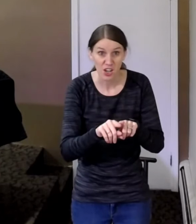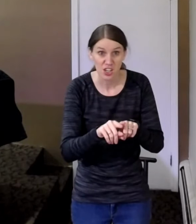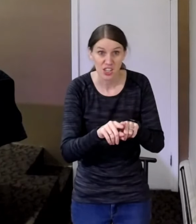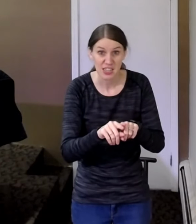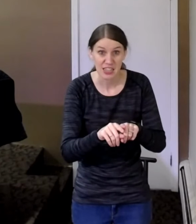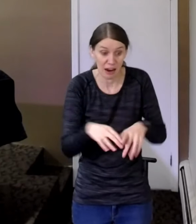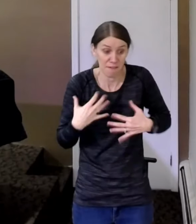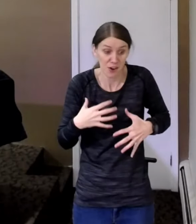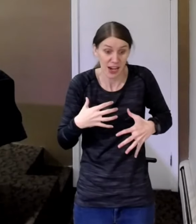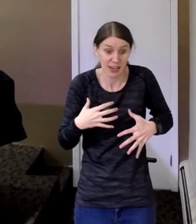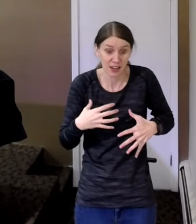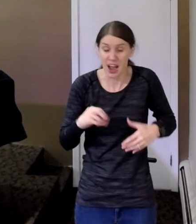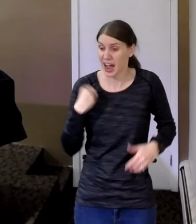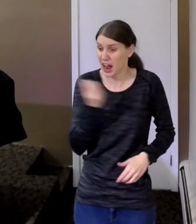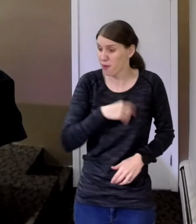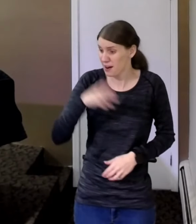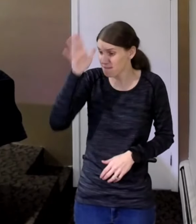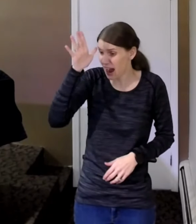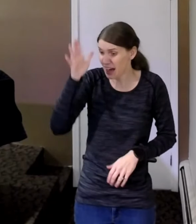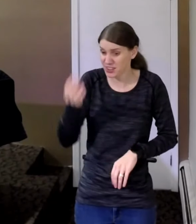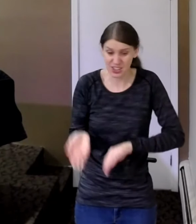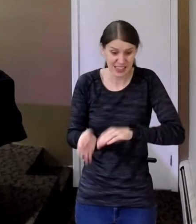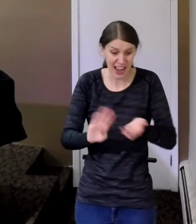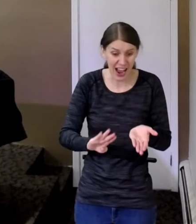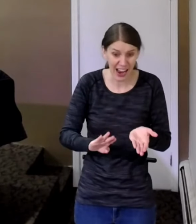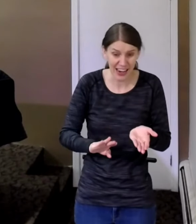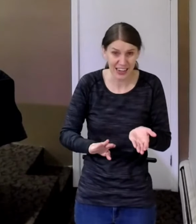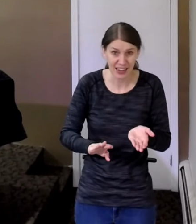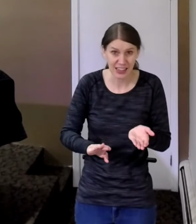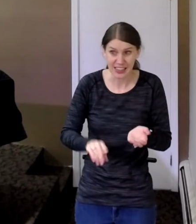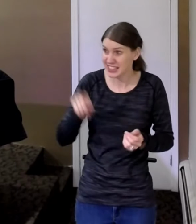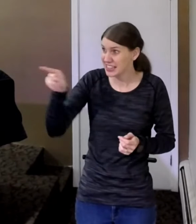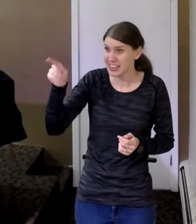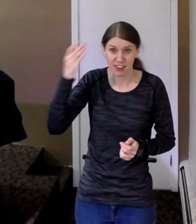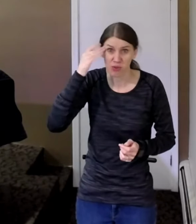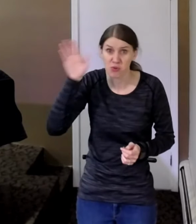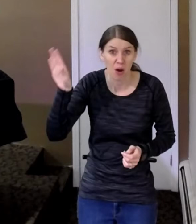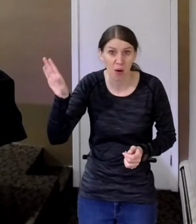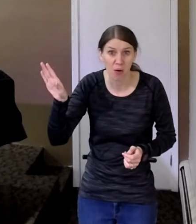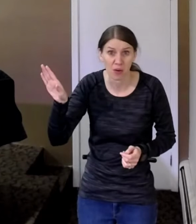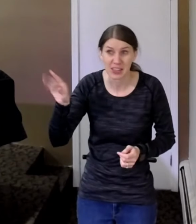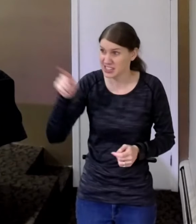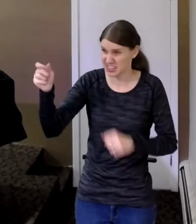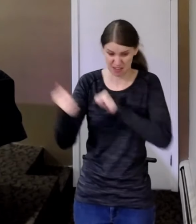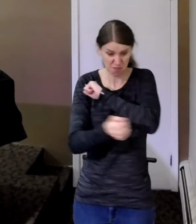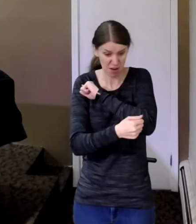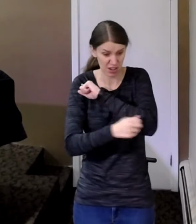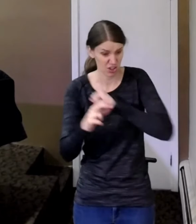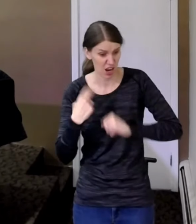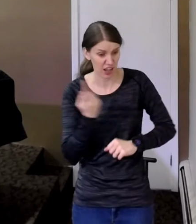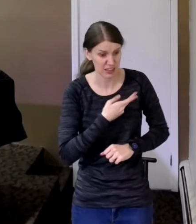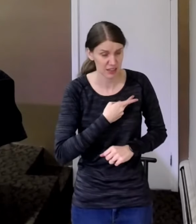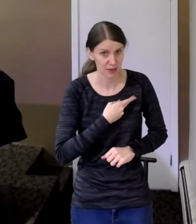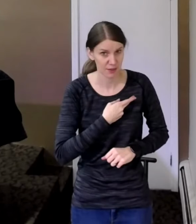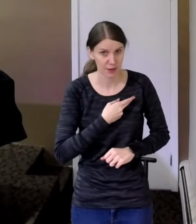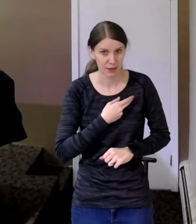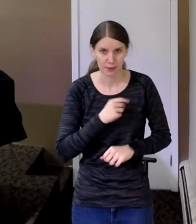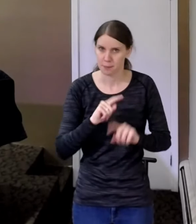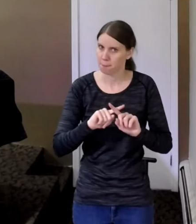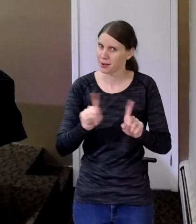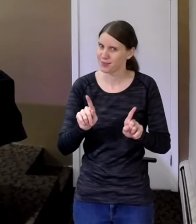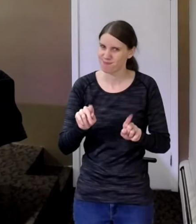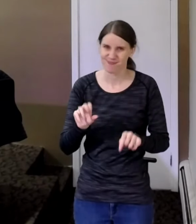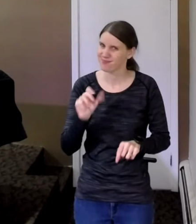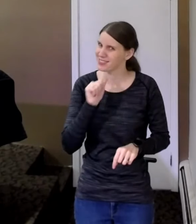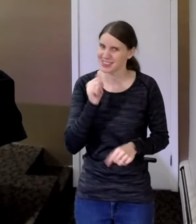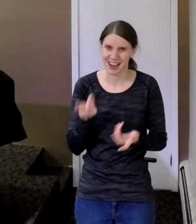now he'll take out his revenge. But he didn't. Joseph is one of those types